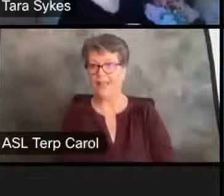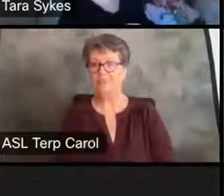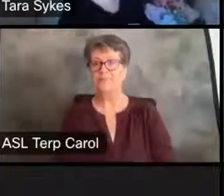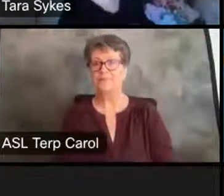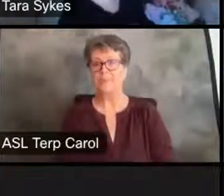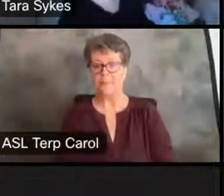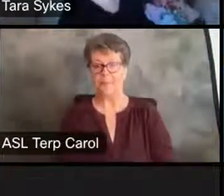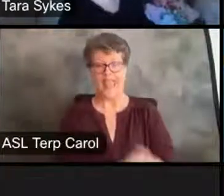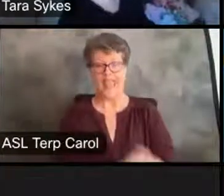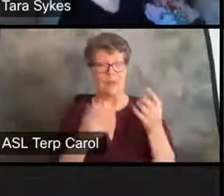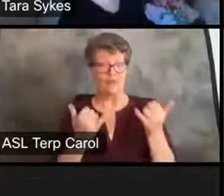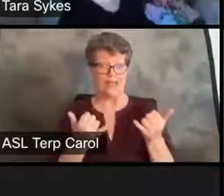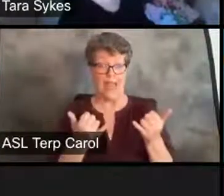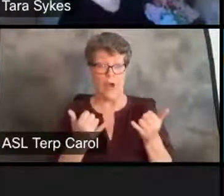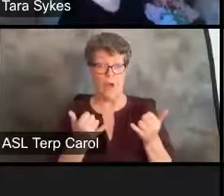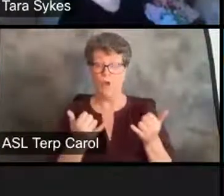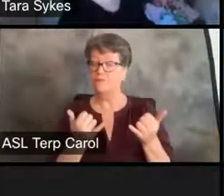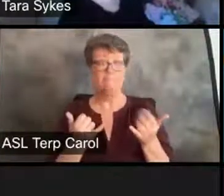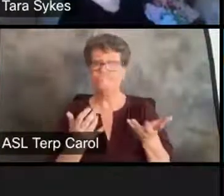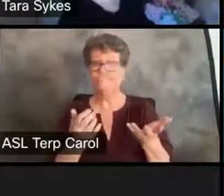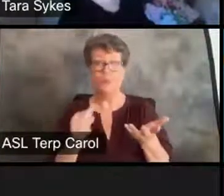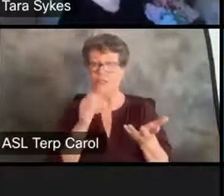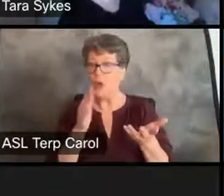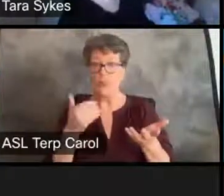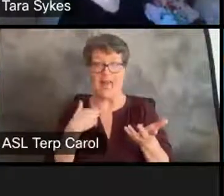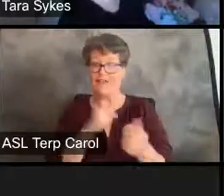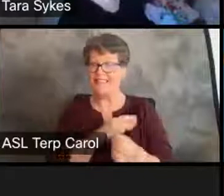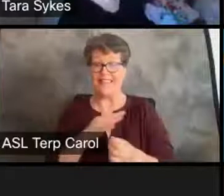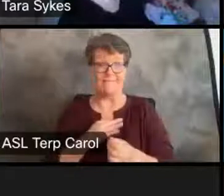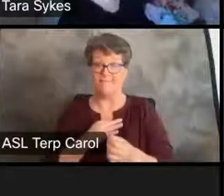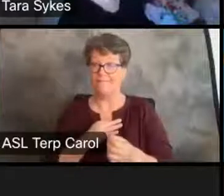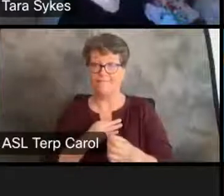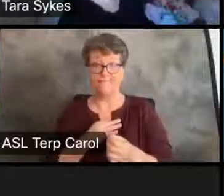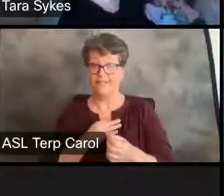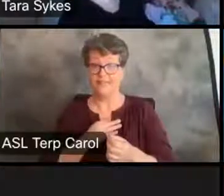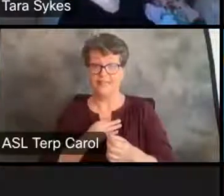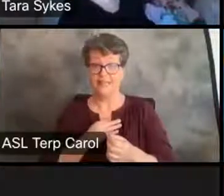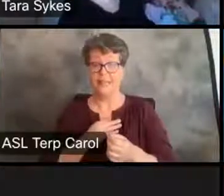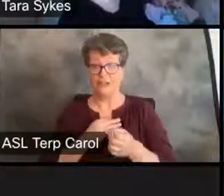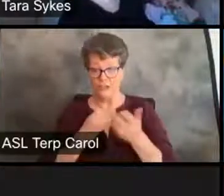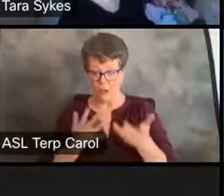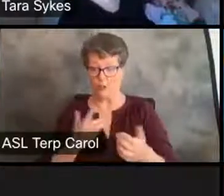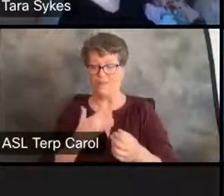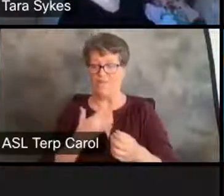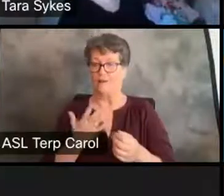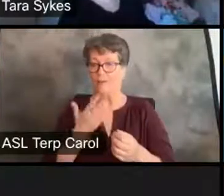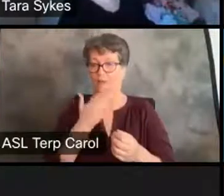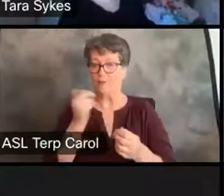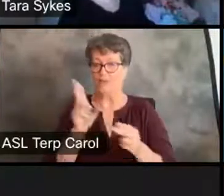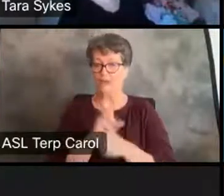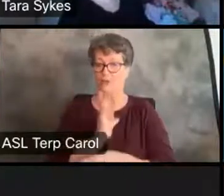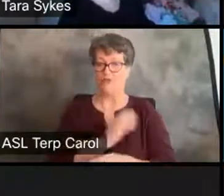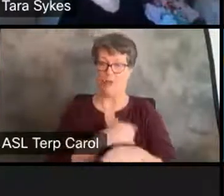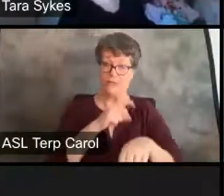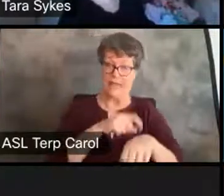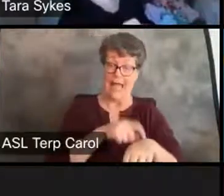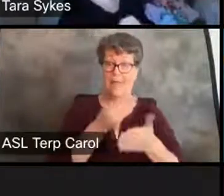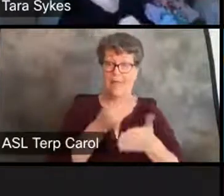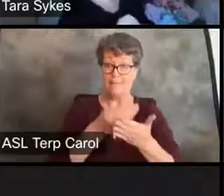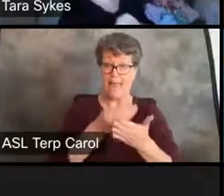that as well. All the other things that DDS wants us to do related to getting into compliance